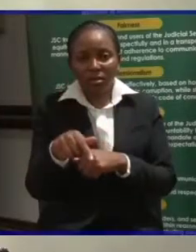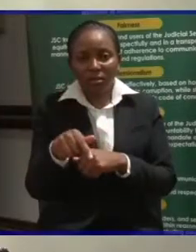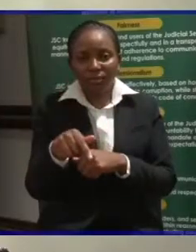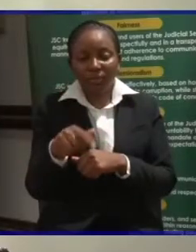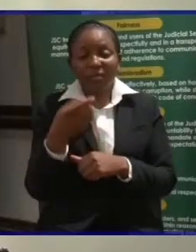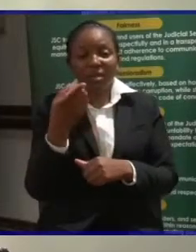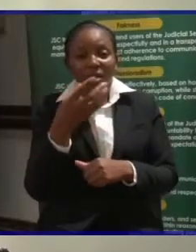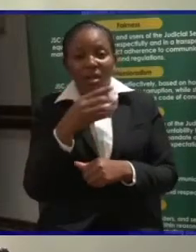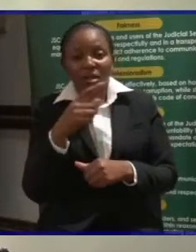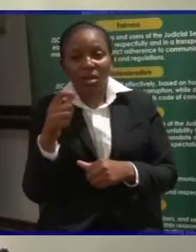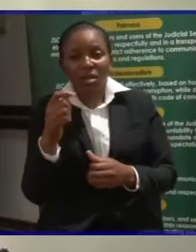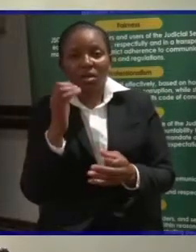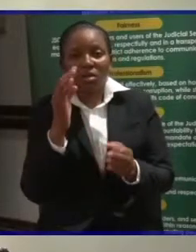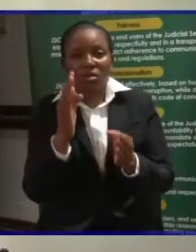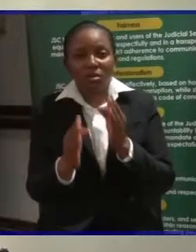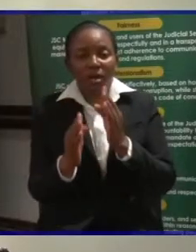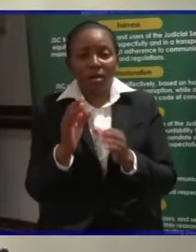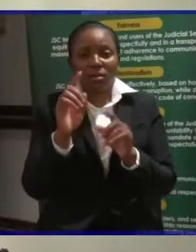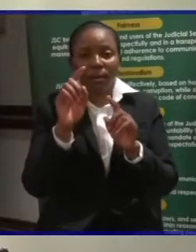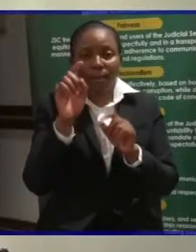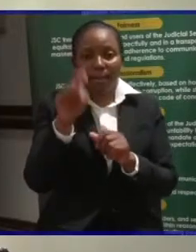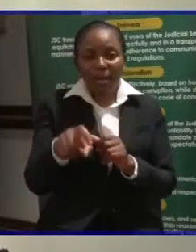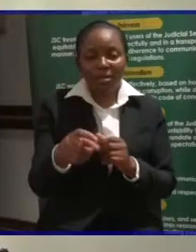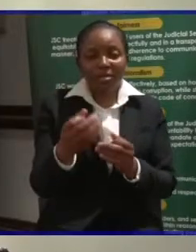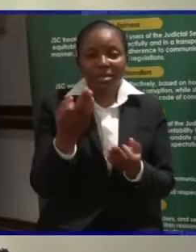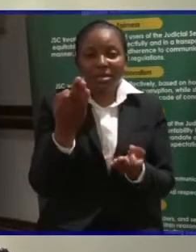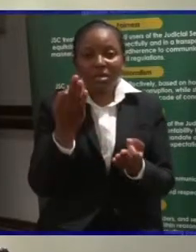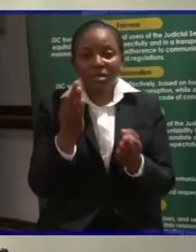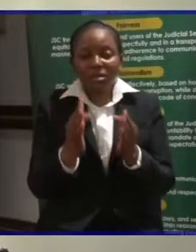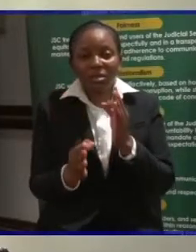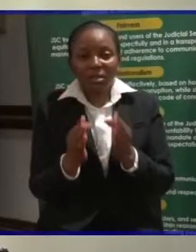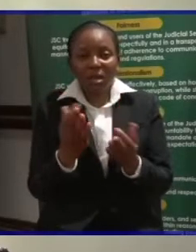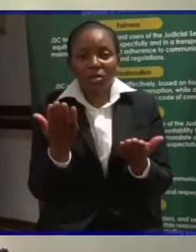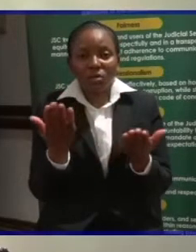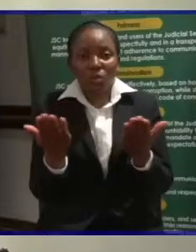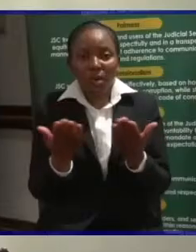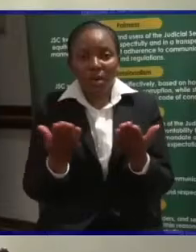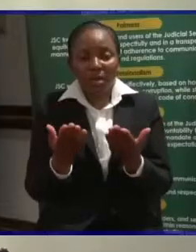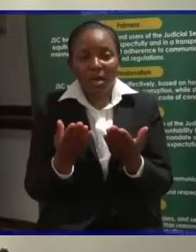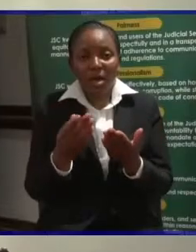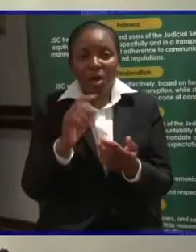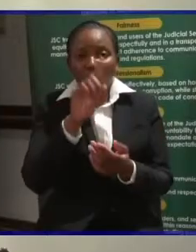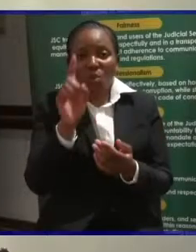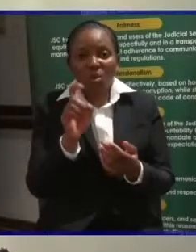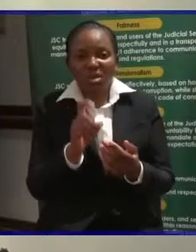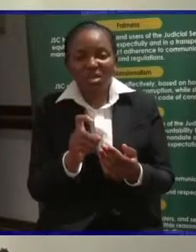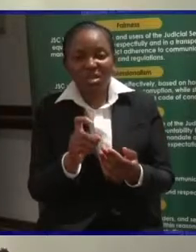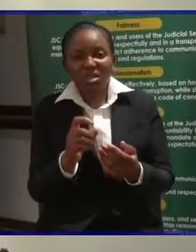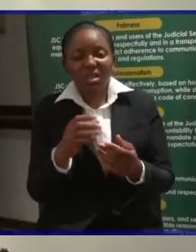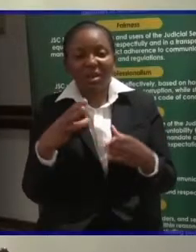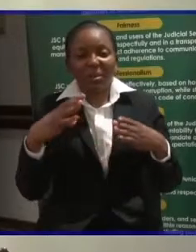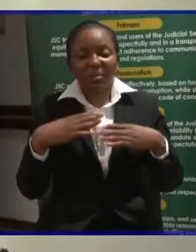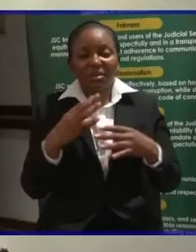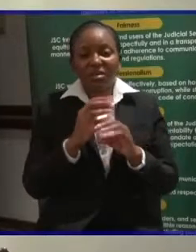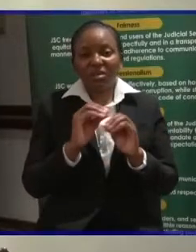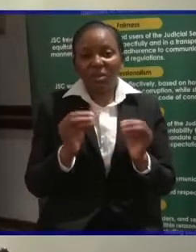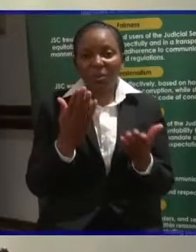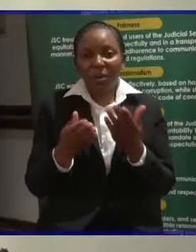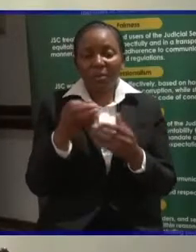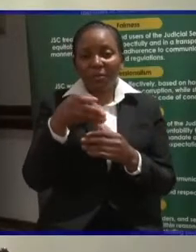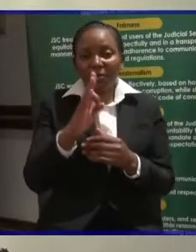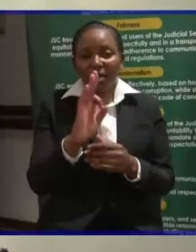the judge has to decide whether the question is frivolous or vexatious?